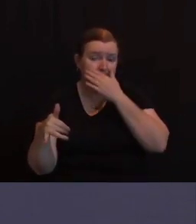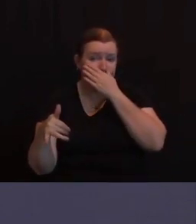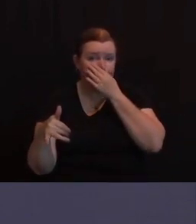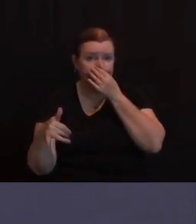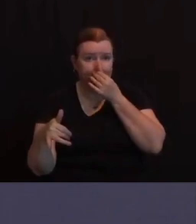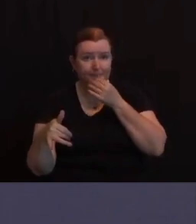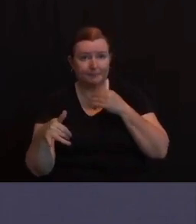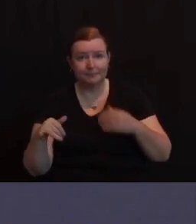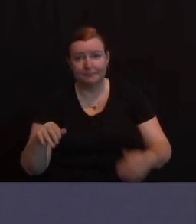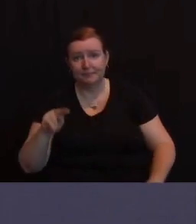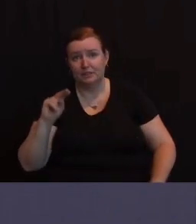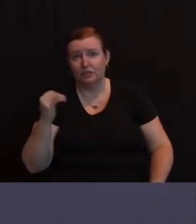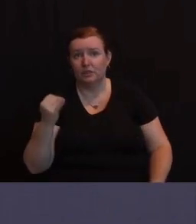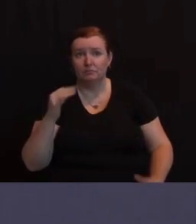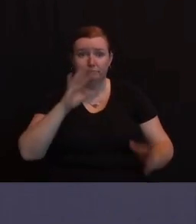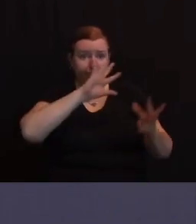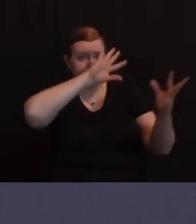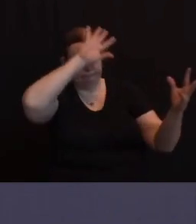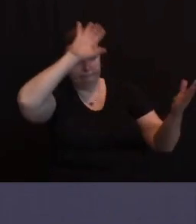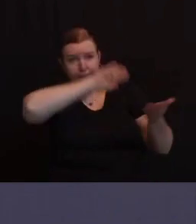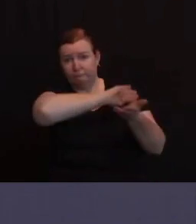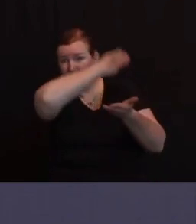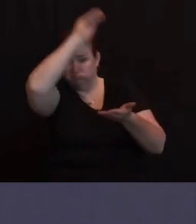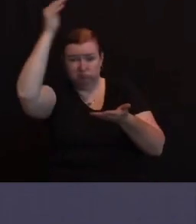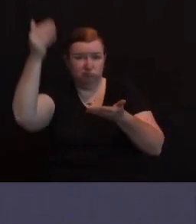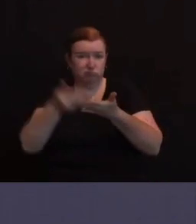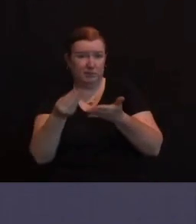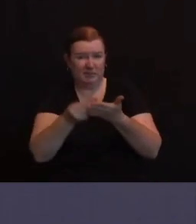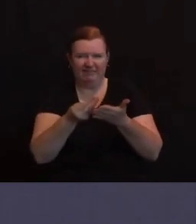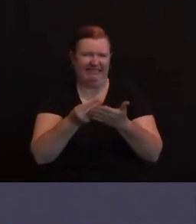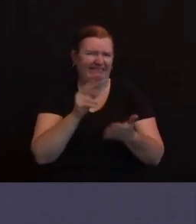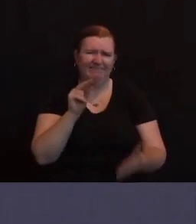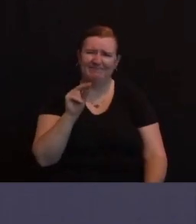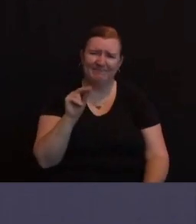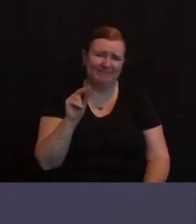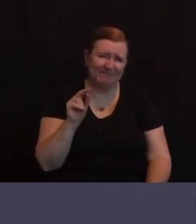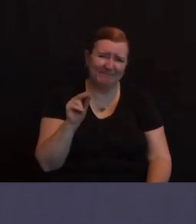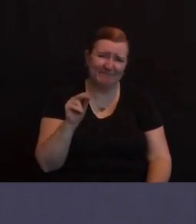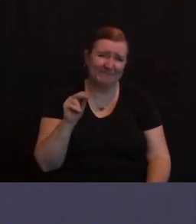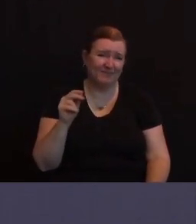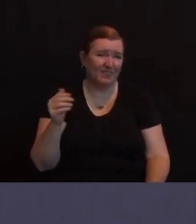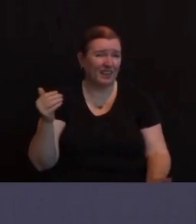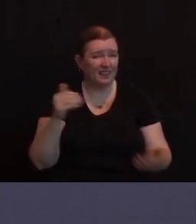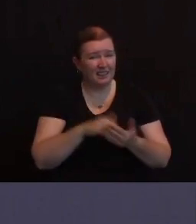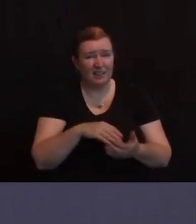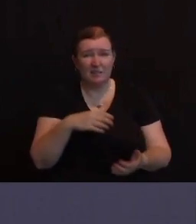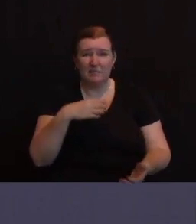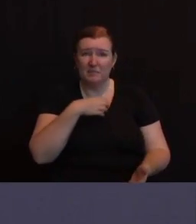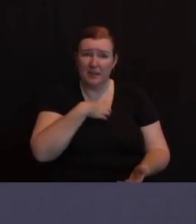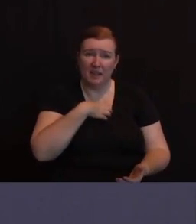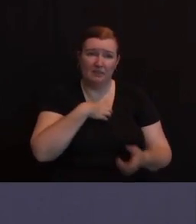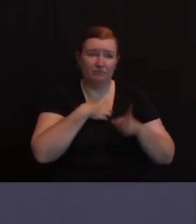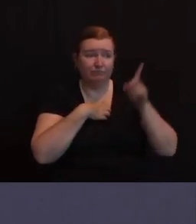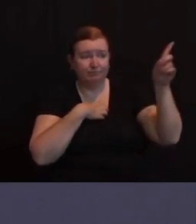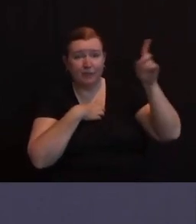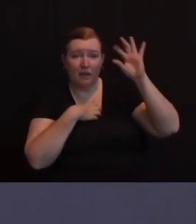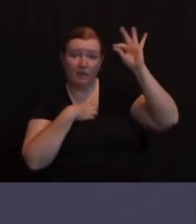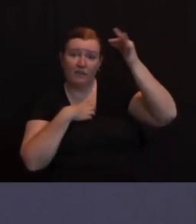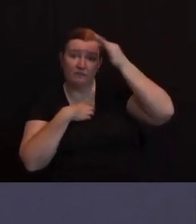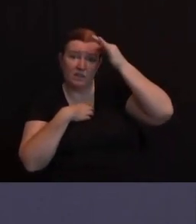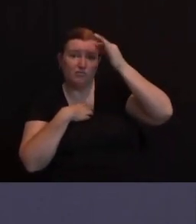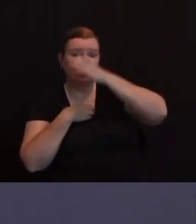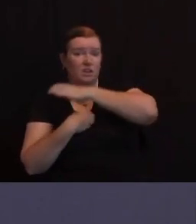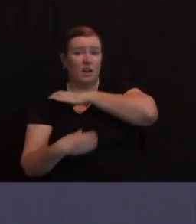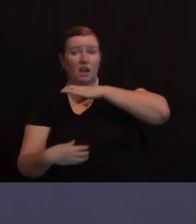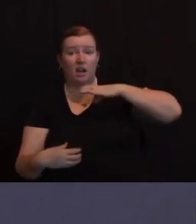I promise you, which you've heard from us many times. It is another opportunity for me to say, if Congress could come across the goal line with a big slug